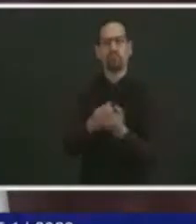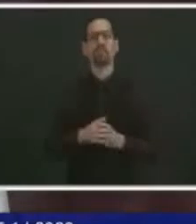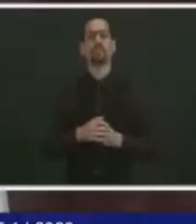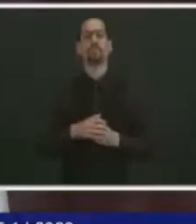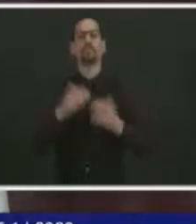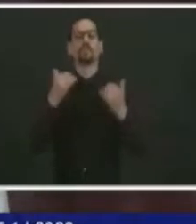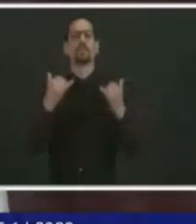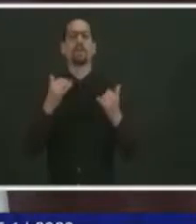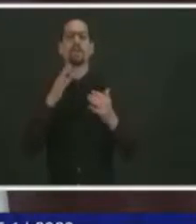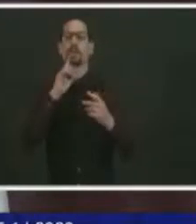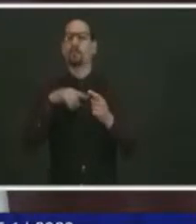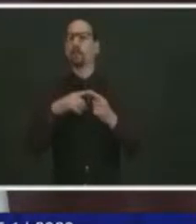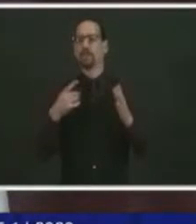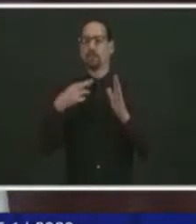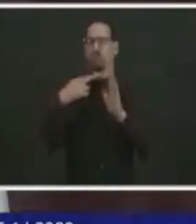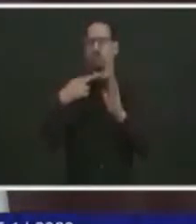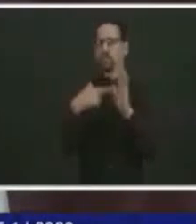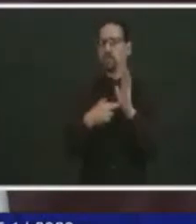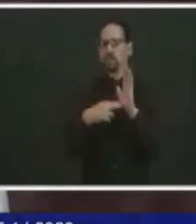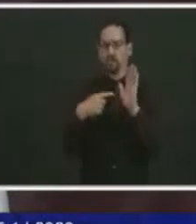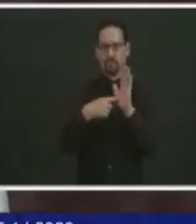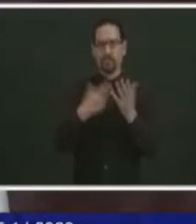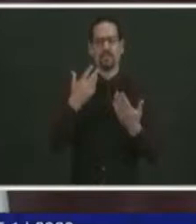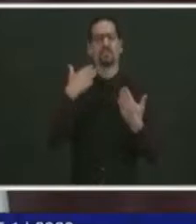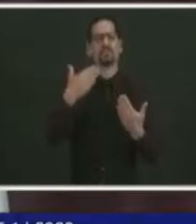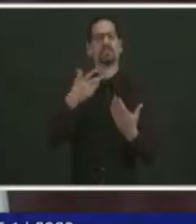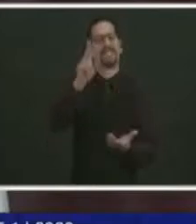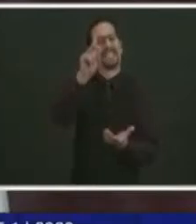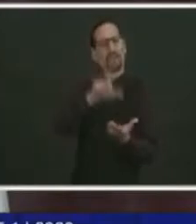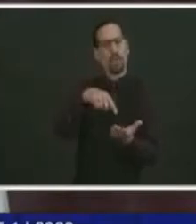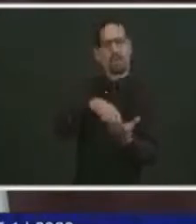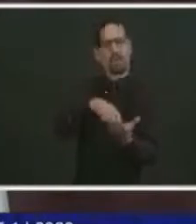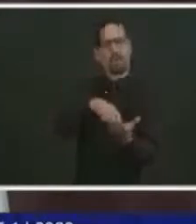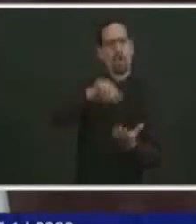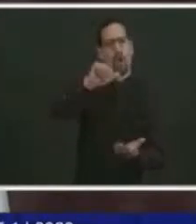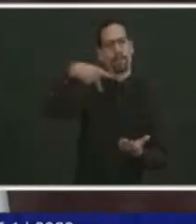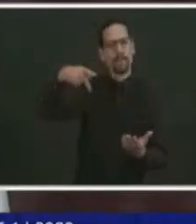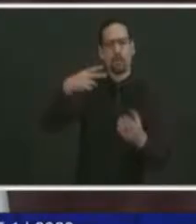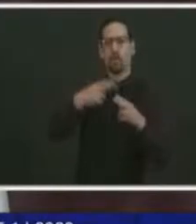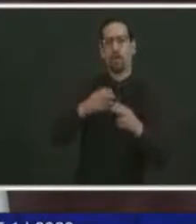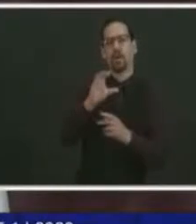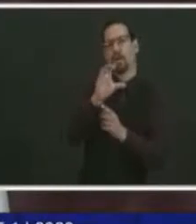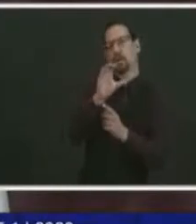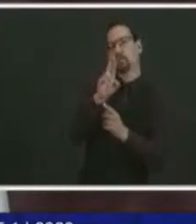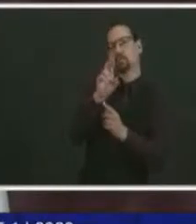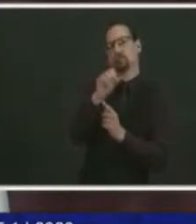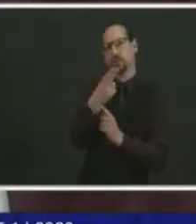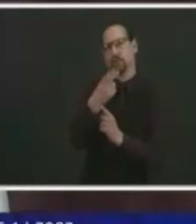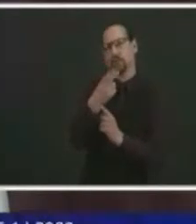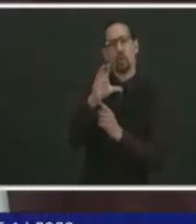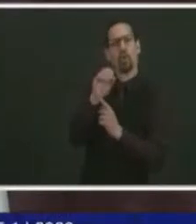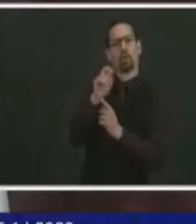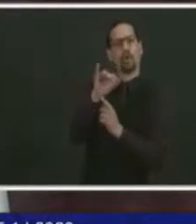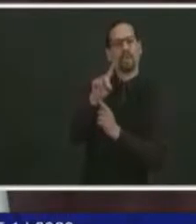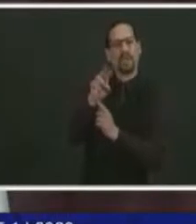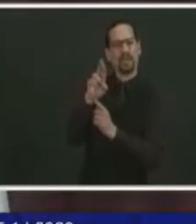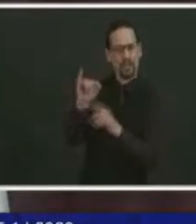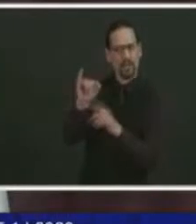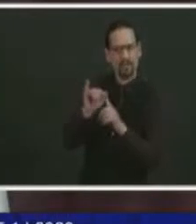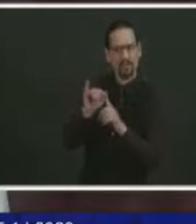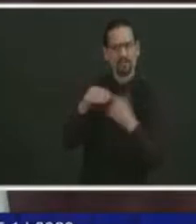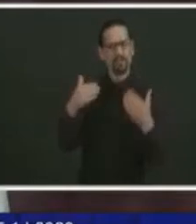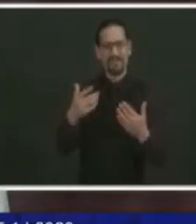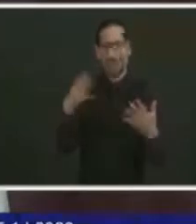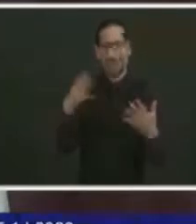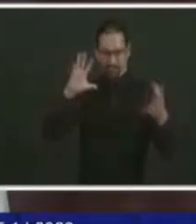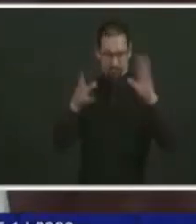Crush COVID RI app. If you haven't, we're just over 41,000 downloads. It's great. We've gone from